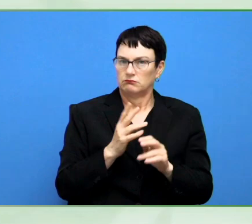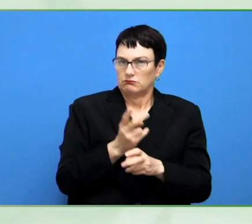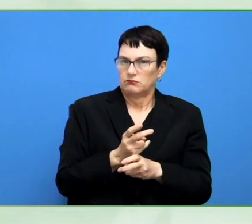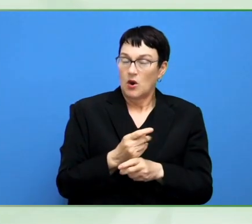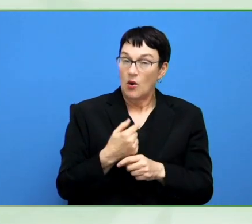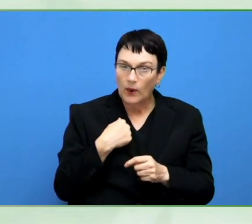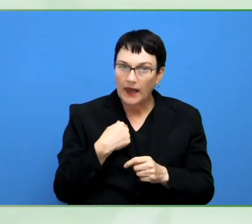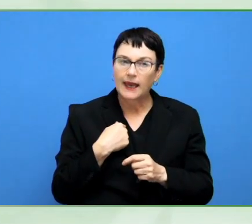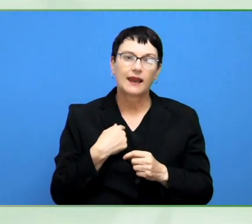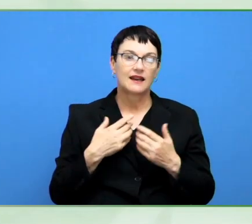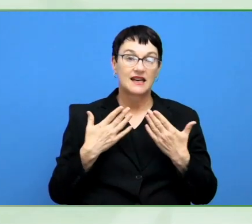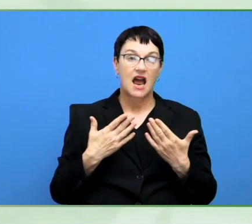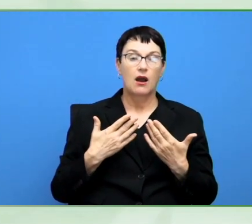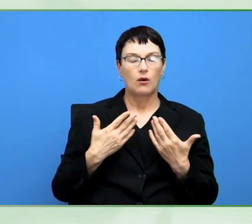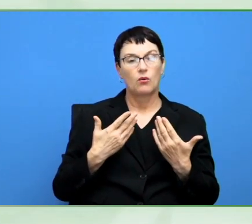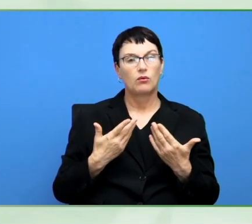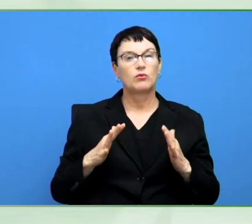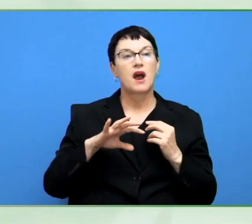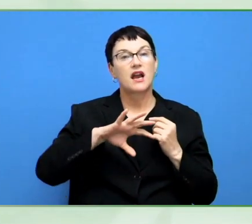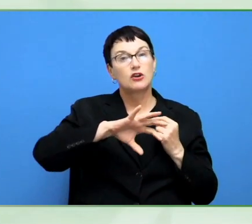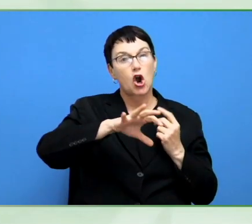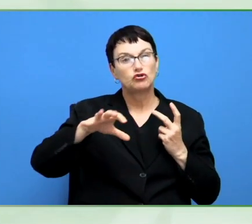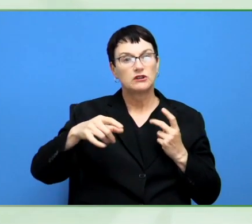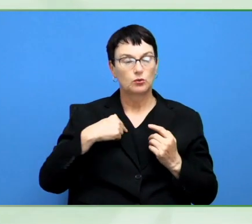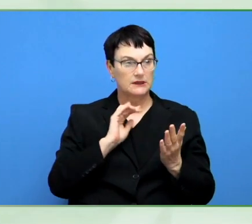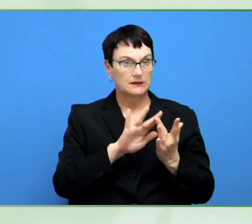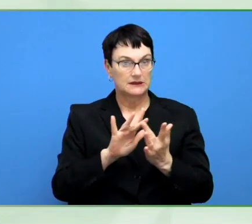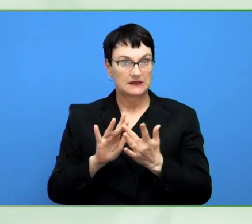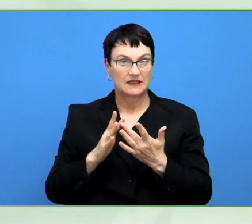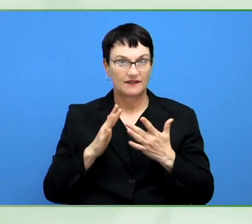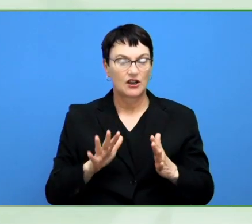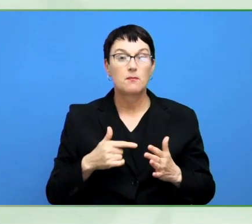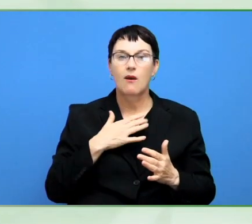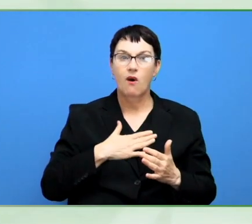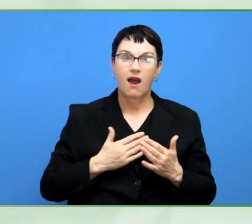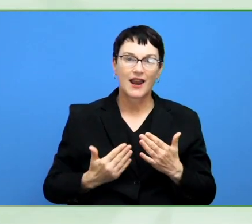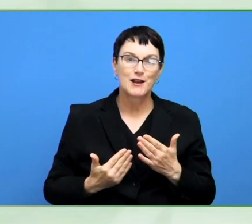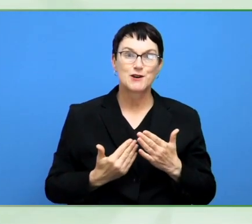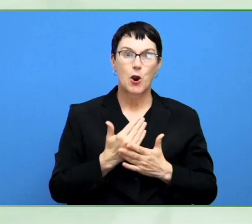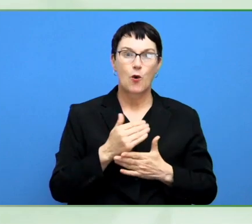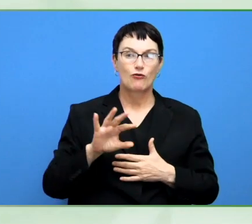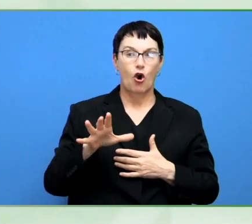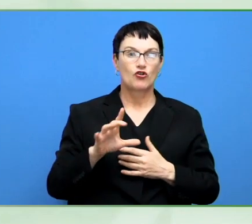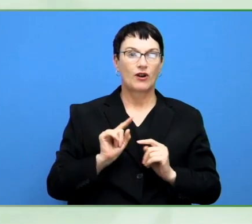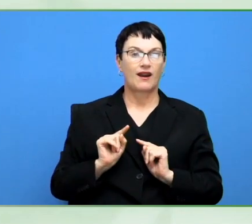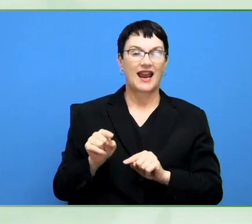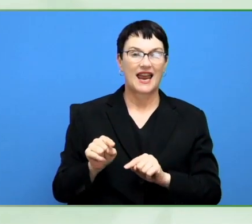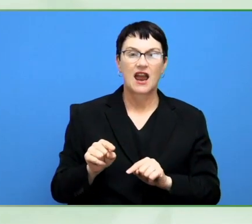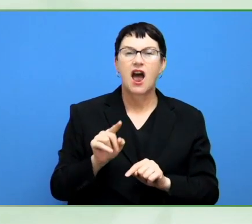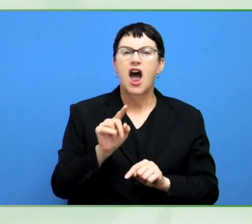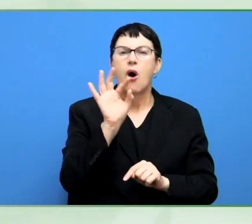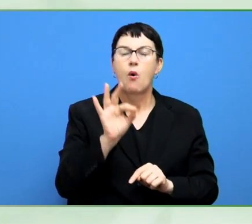are before expanding to new countries. It's always easier to ship one big pallet or two to one location and